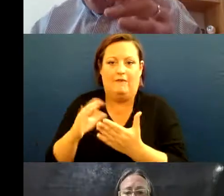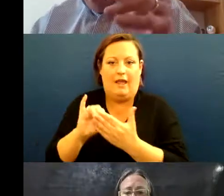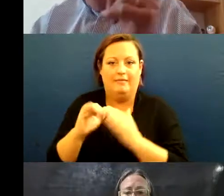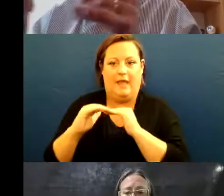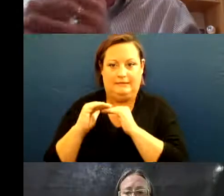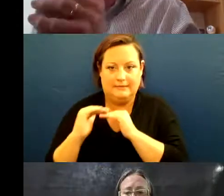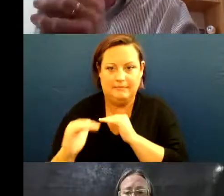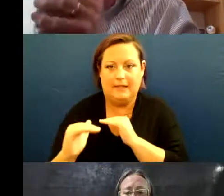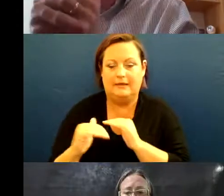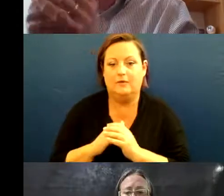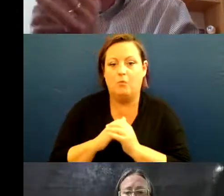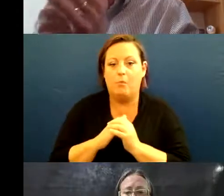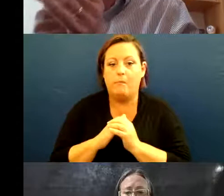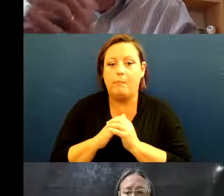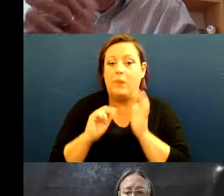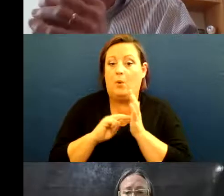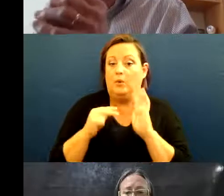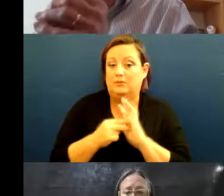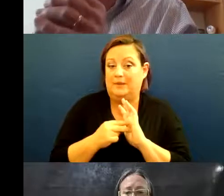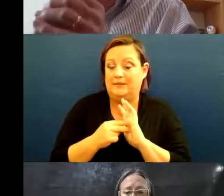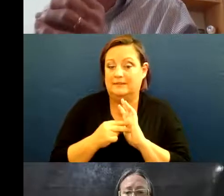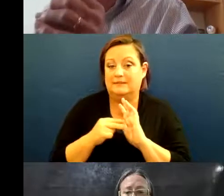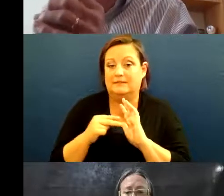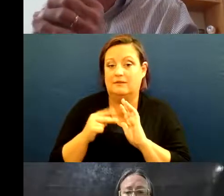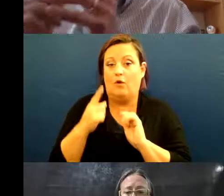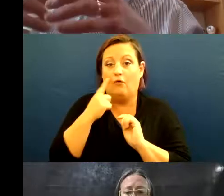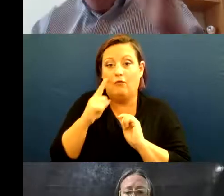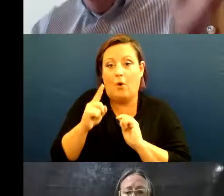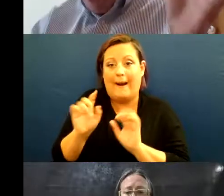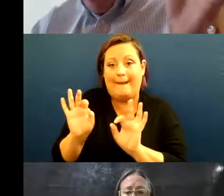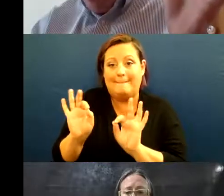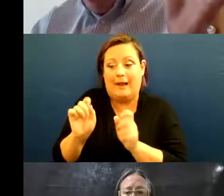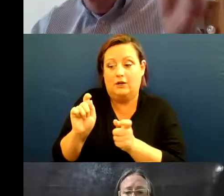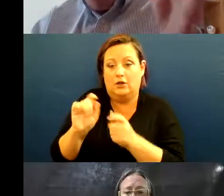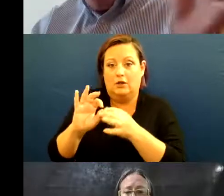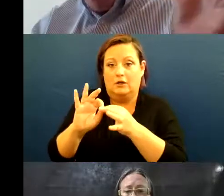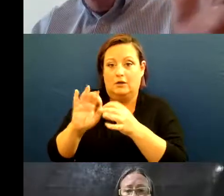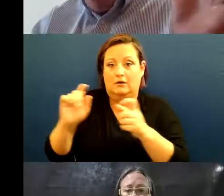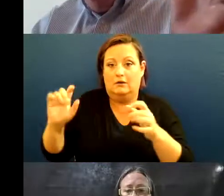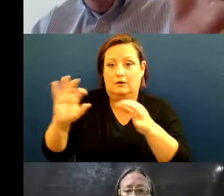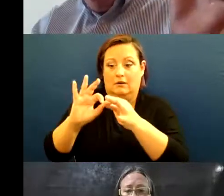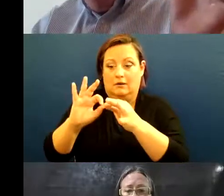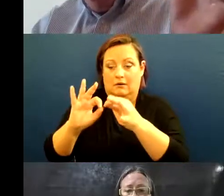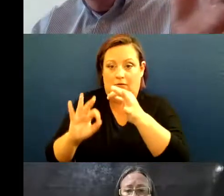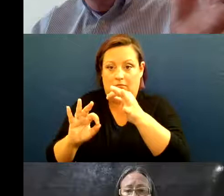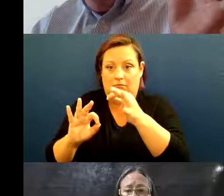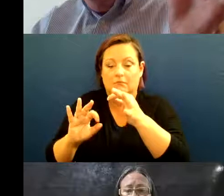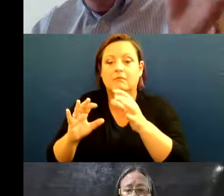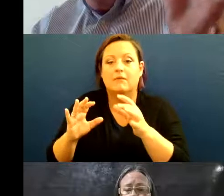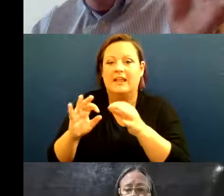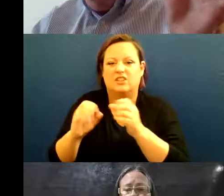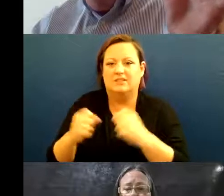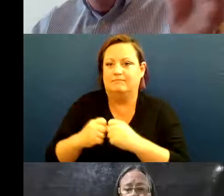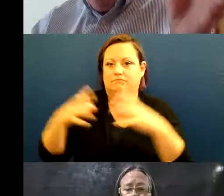case, this cell, in response to minor mechanical trauma, just explodes. It blows apart because it